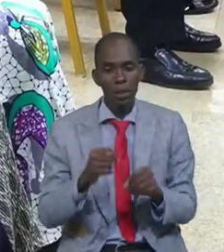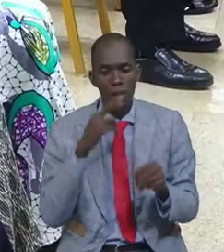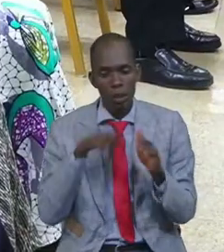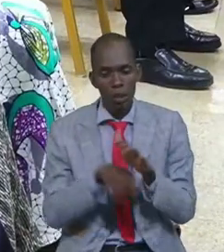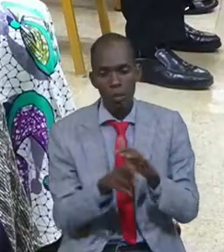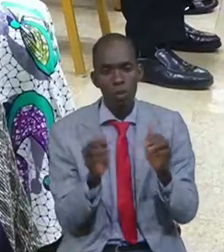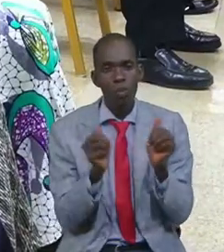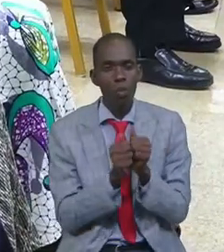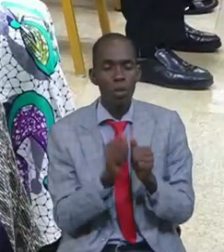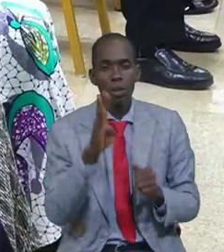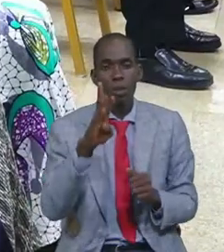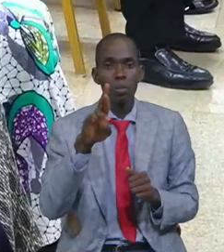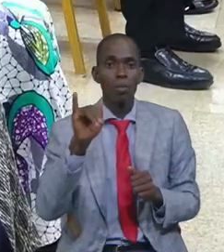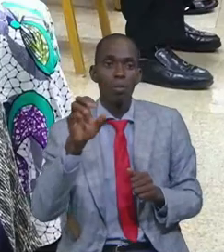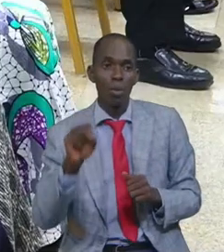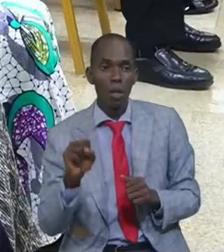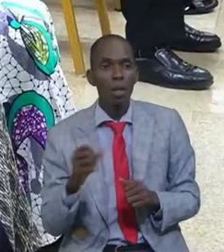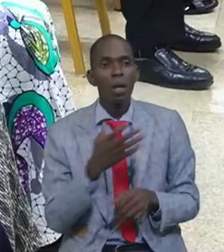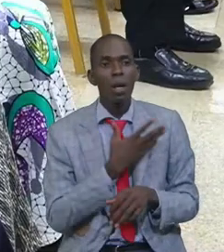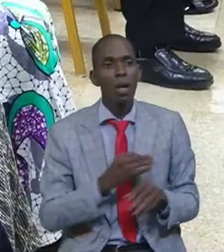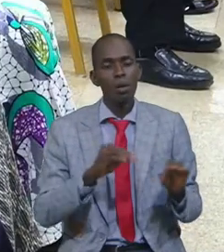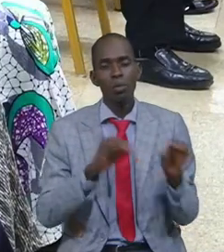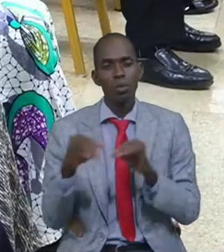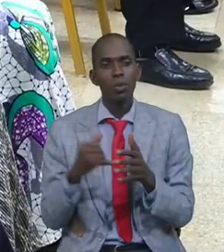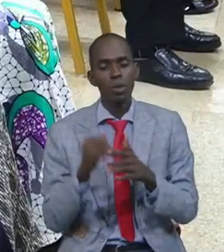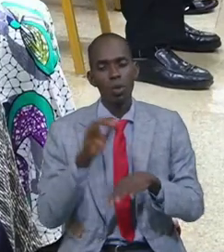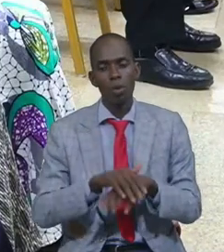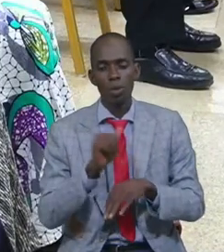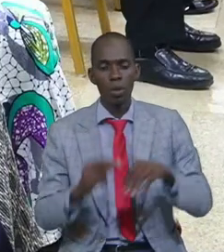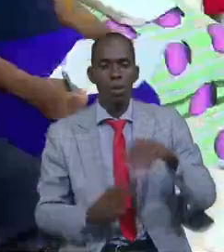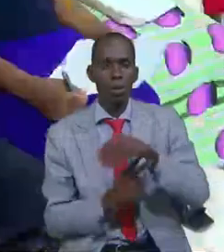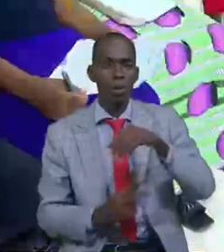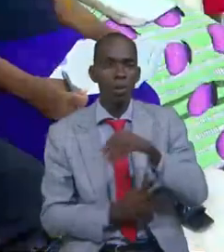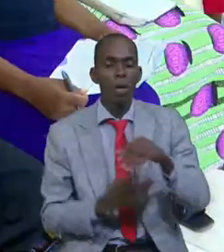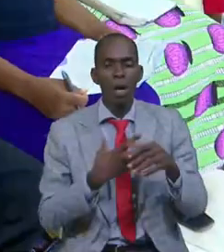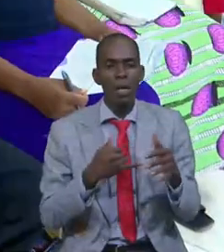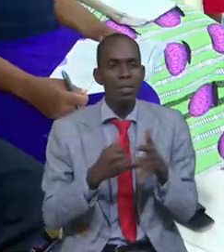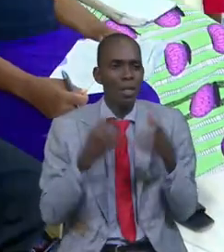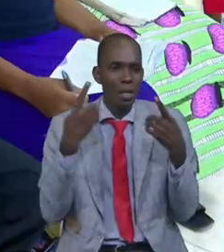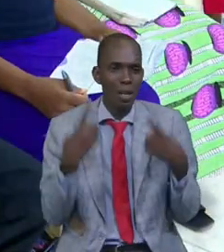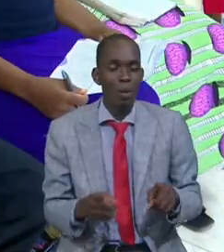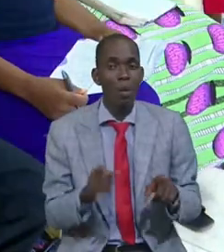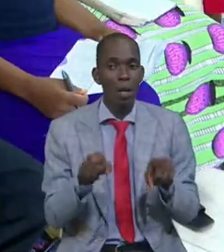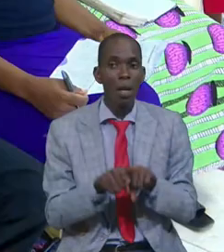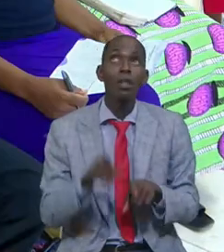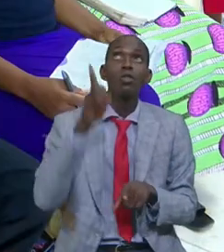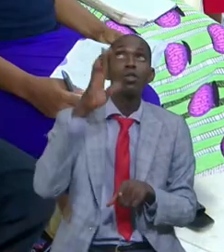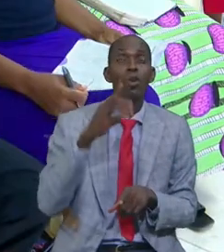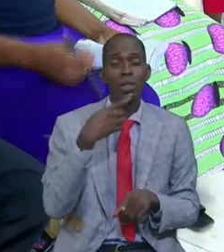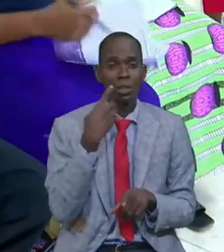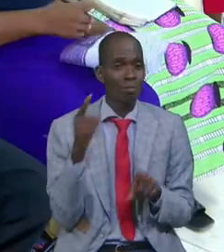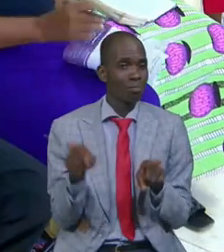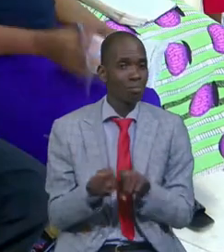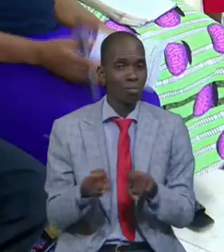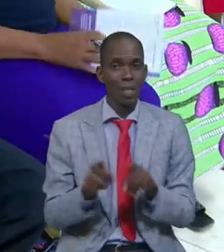upon a pole, and it came to pass, like God said, it shall come to pass. Actually,